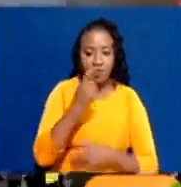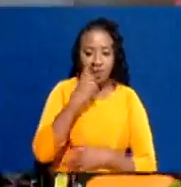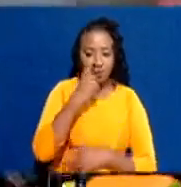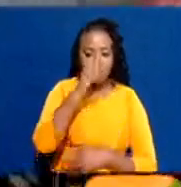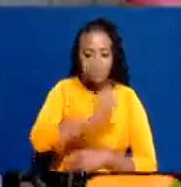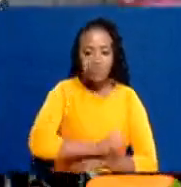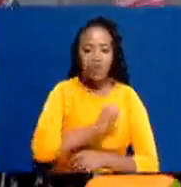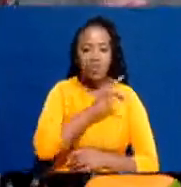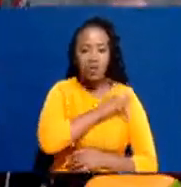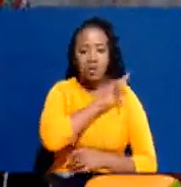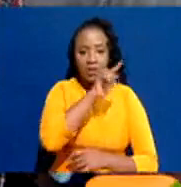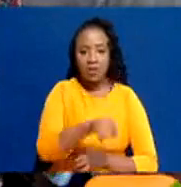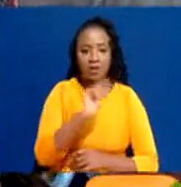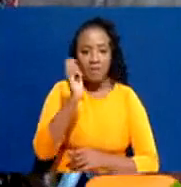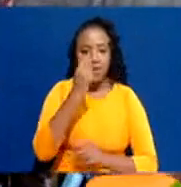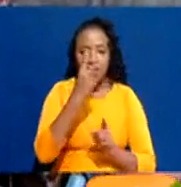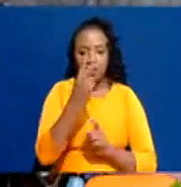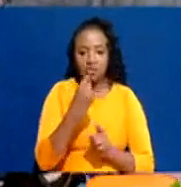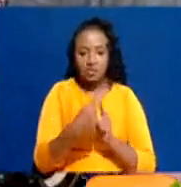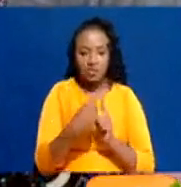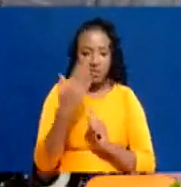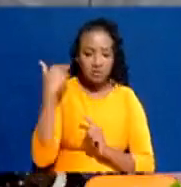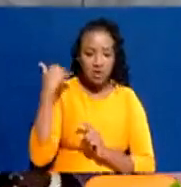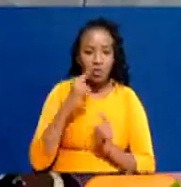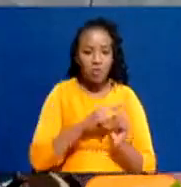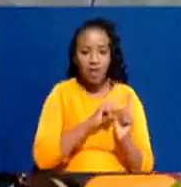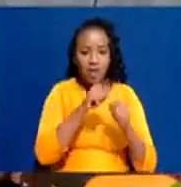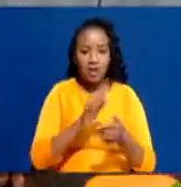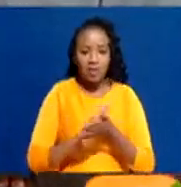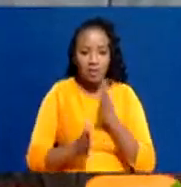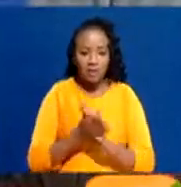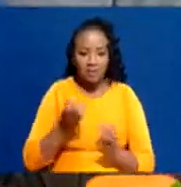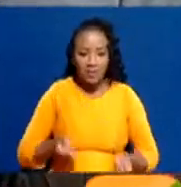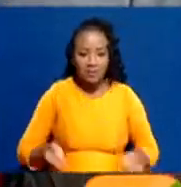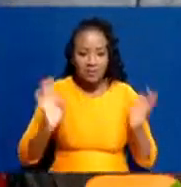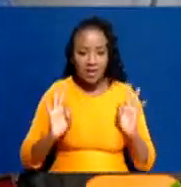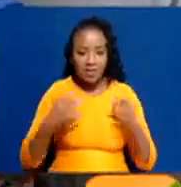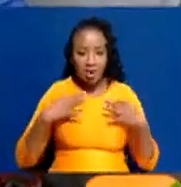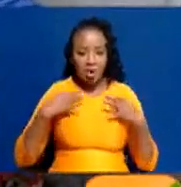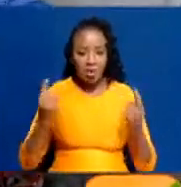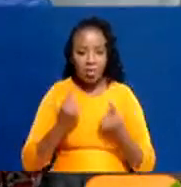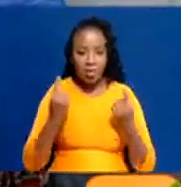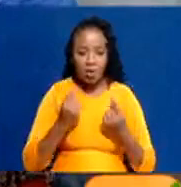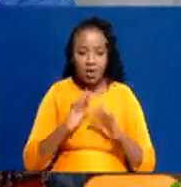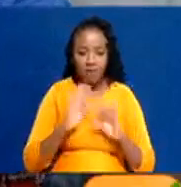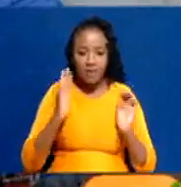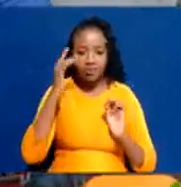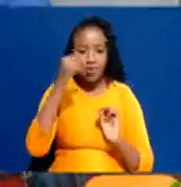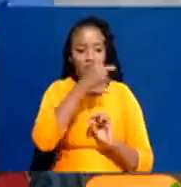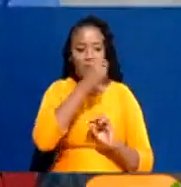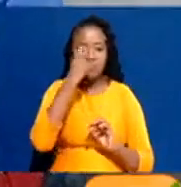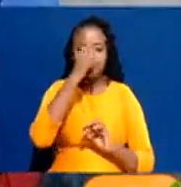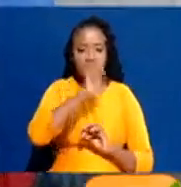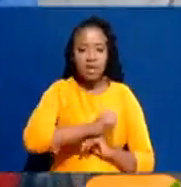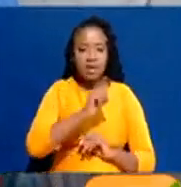country over 20 years ago and arrived in Kenya with nothing but the clothes on his back. The intertribal wars between the